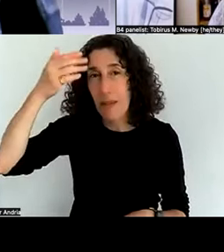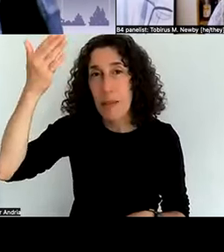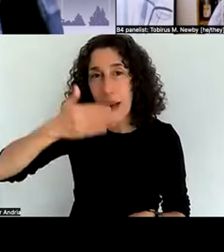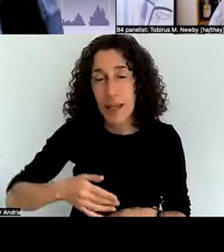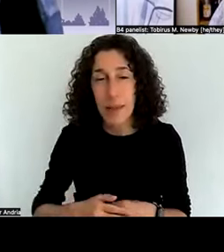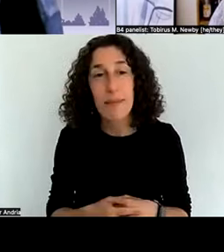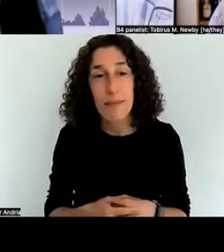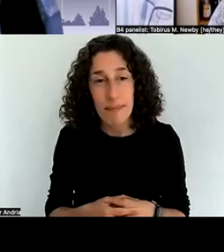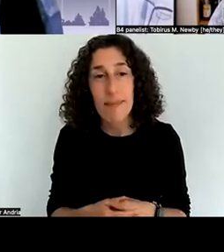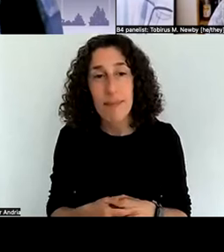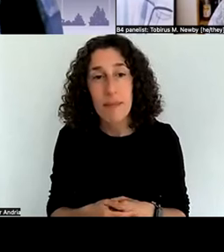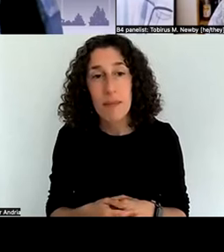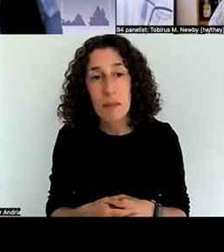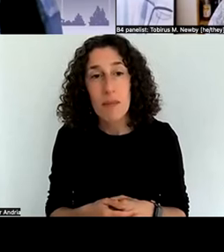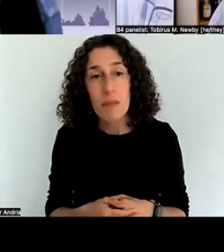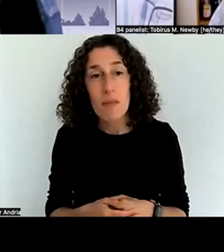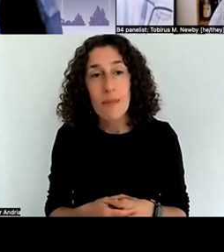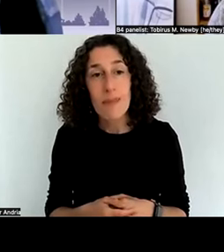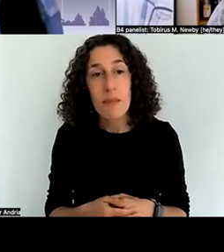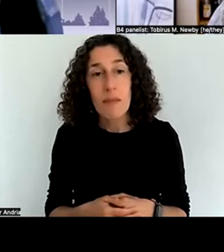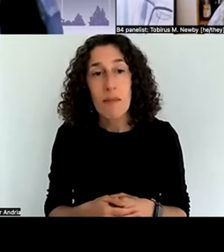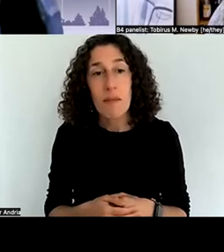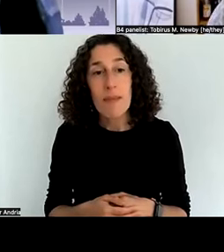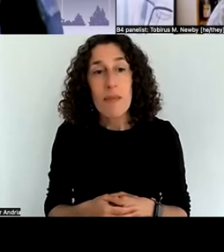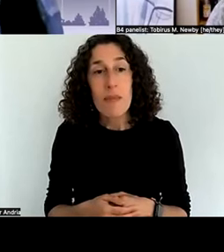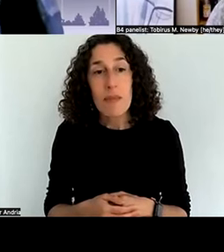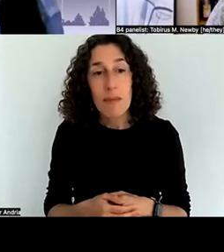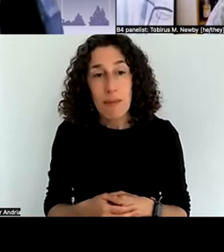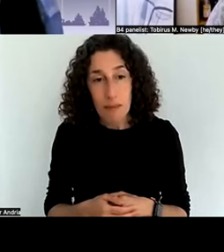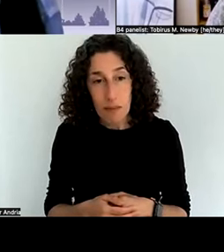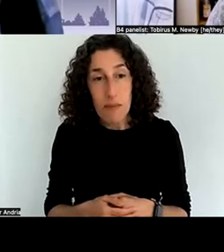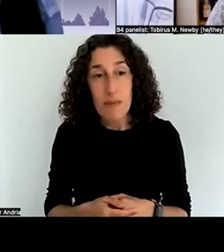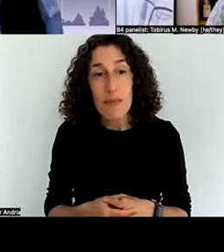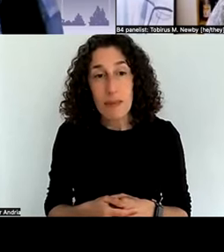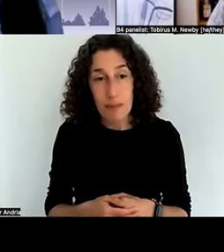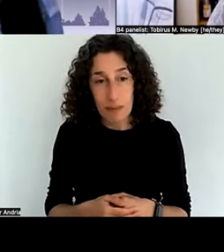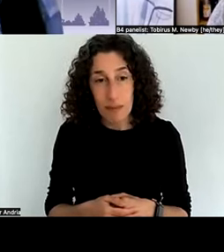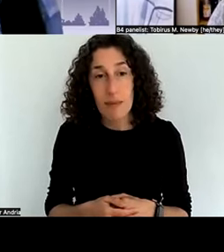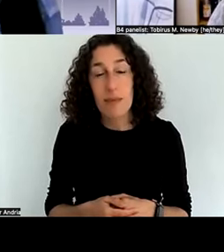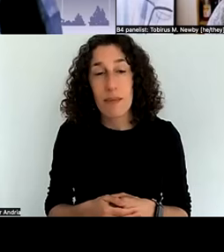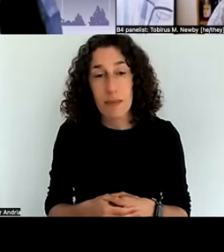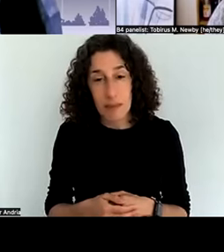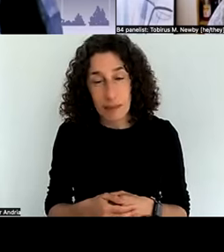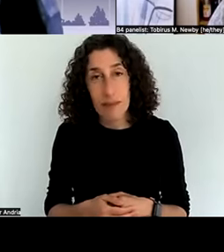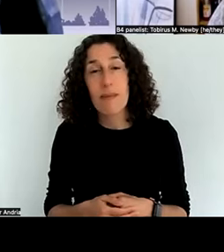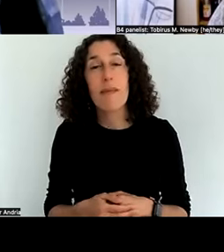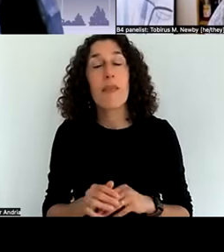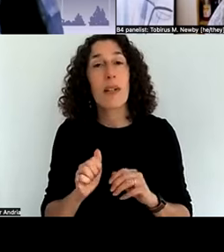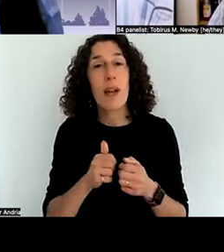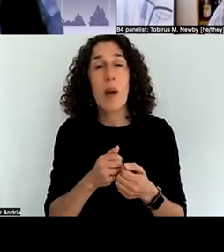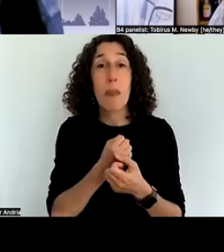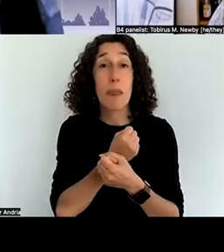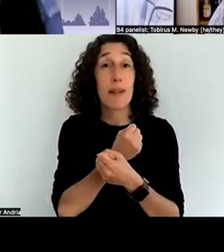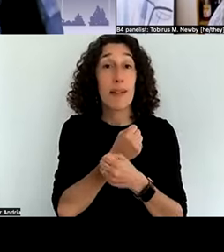the reflexiveness toward short-term thinking and the ways that we police the boundaries of campus and whose safety gets centered, whose well-being